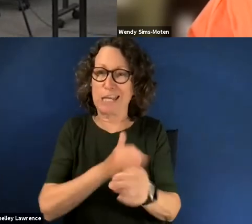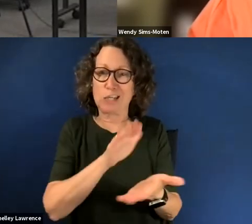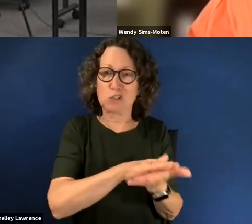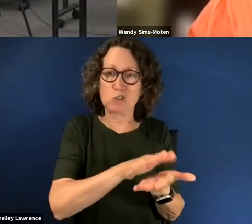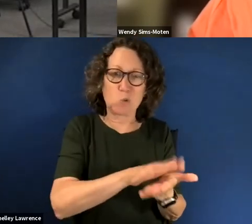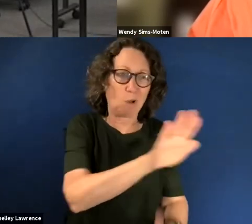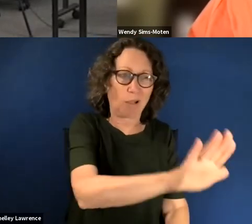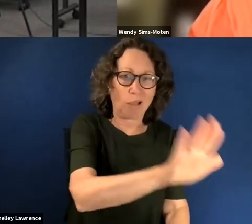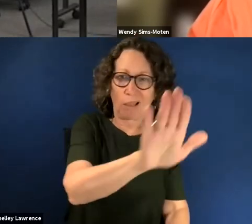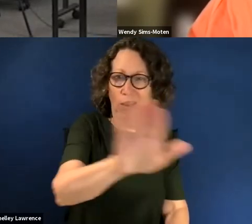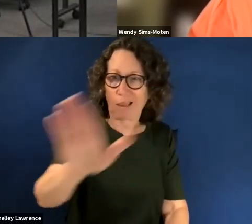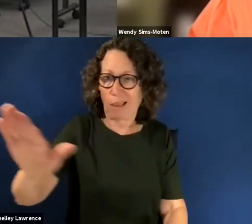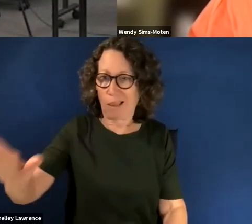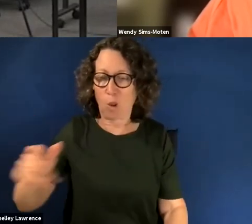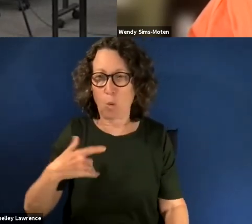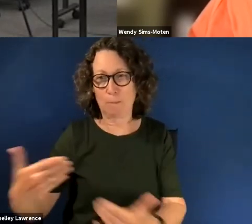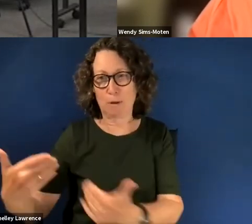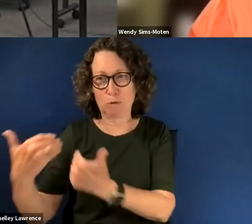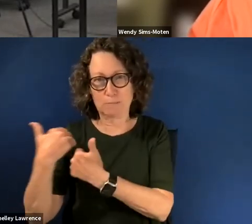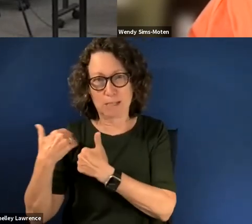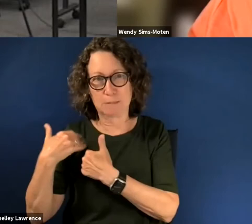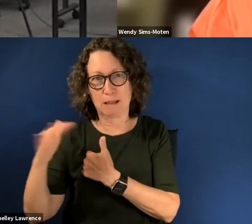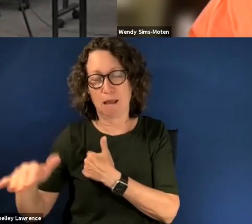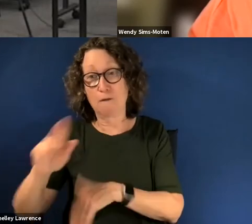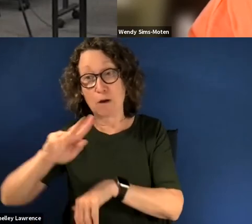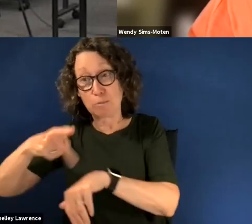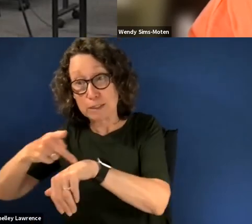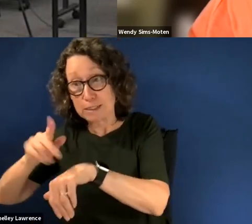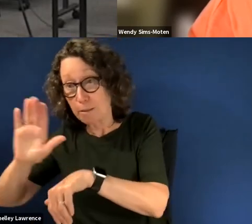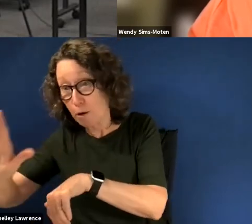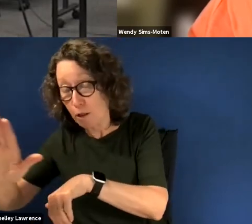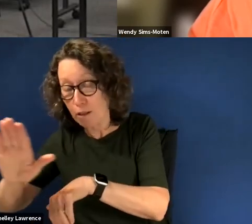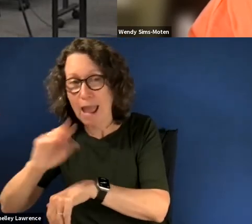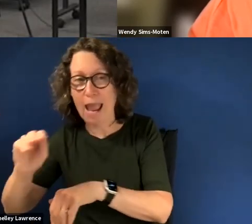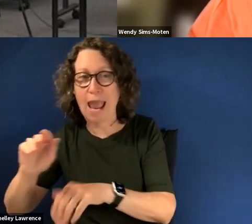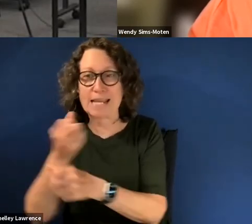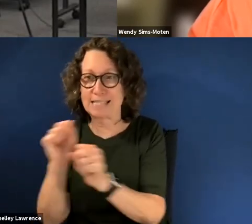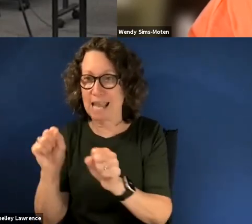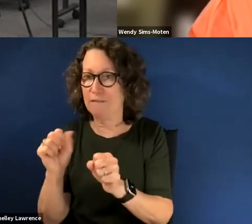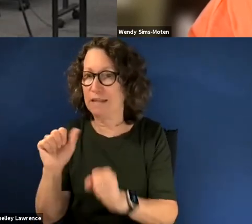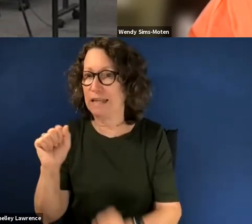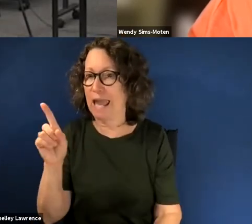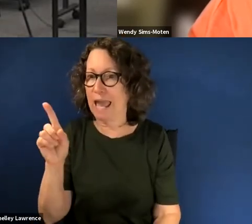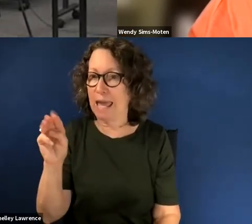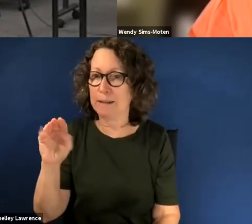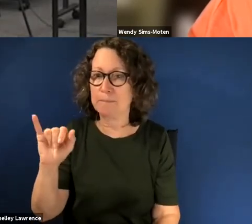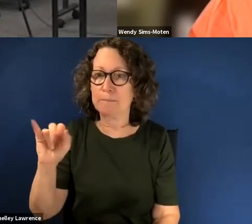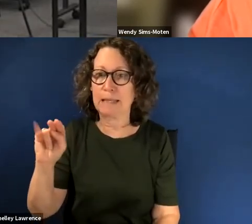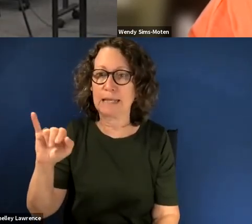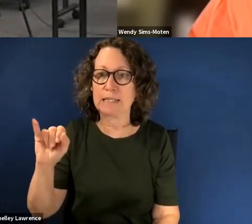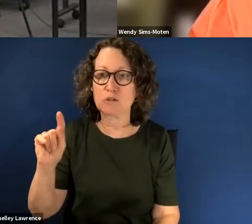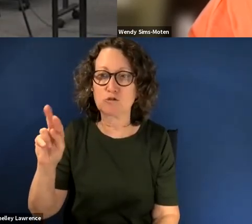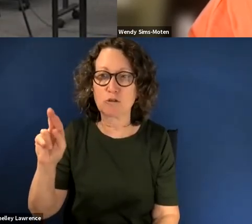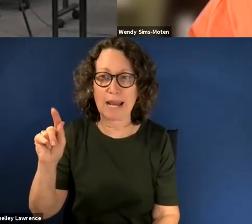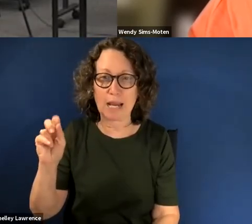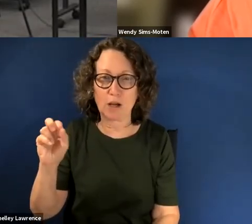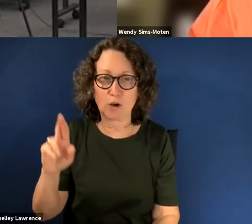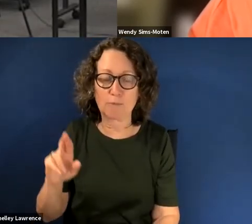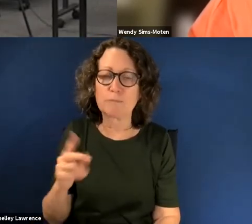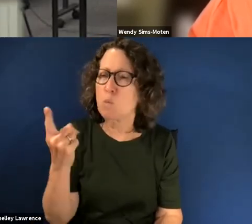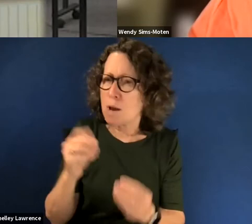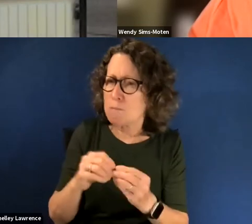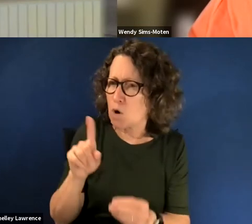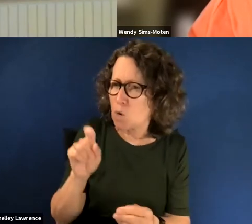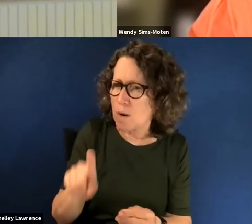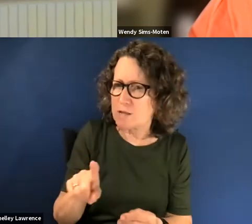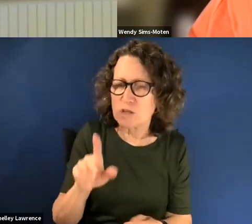school site will be the responsibility of the principal and the safety administrator. And one more question. Could